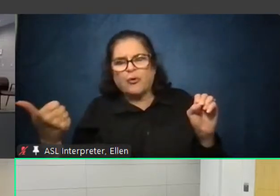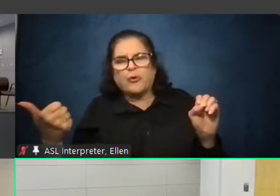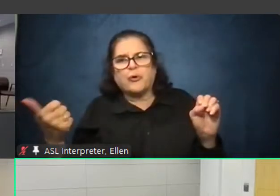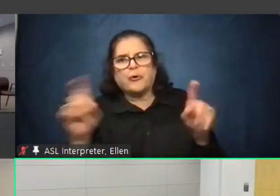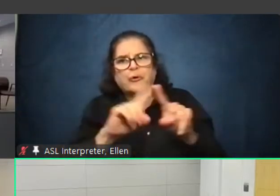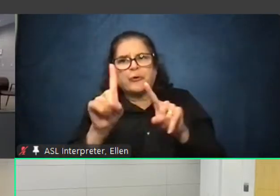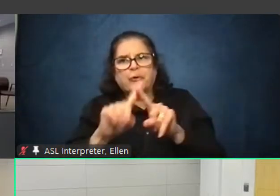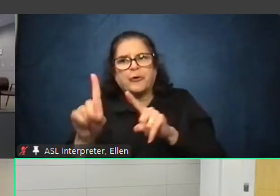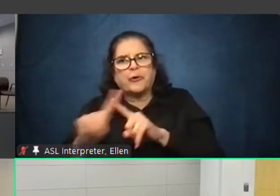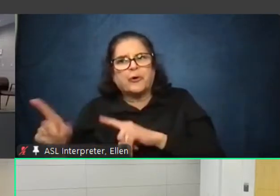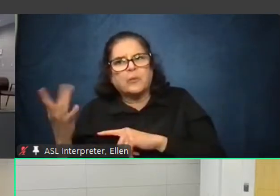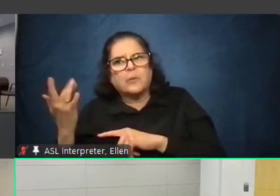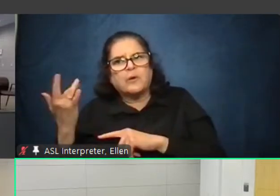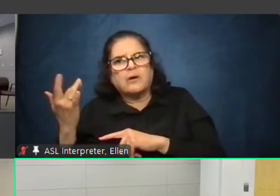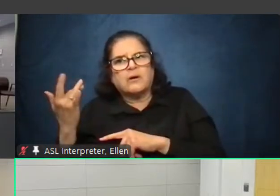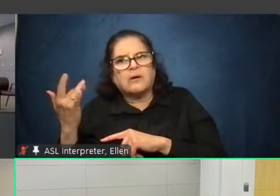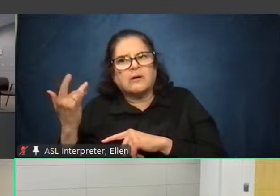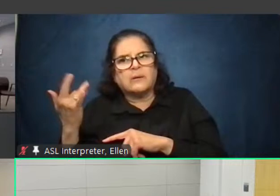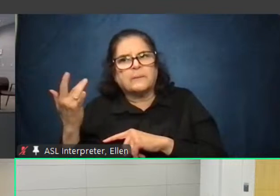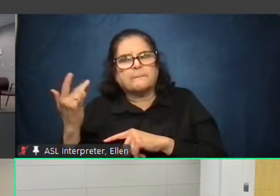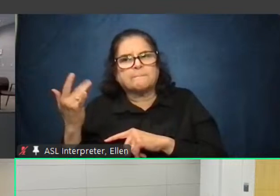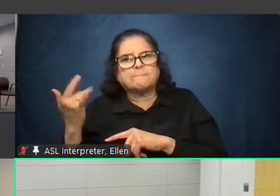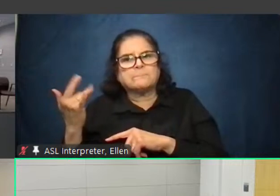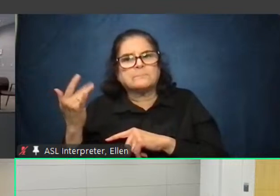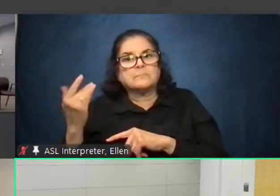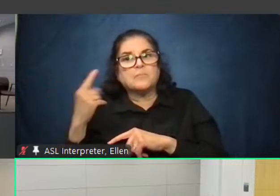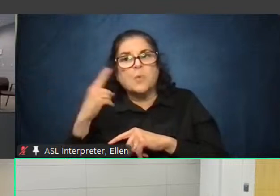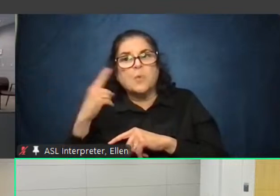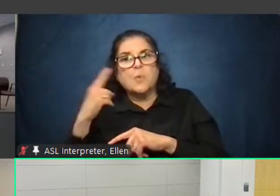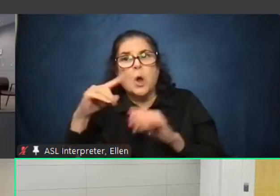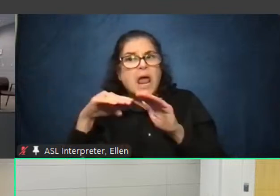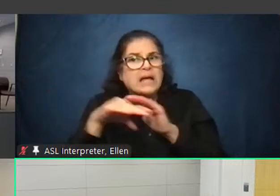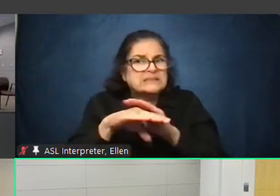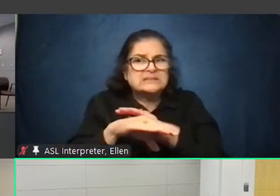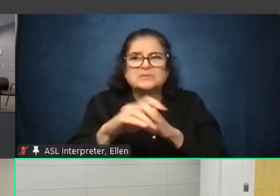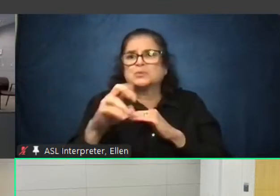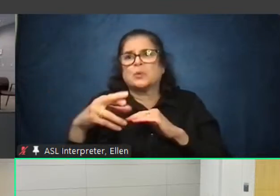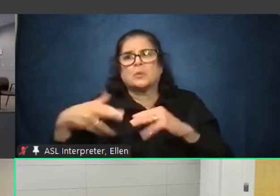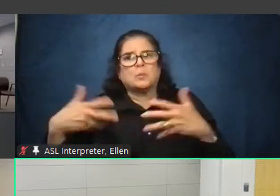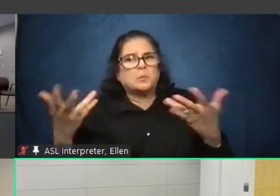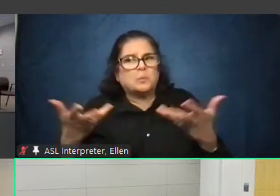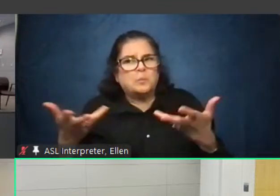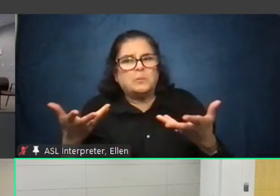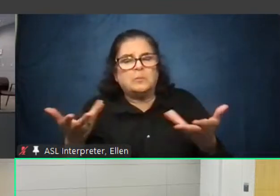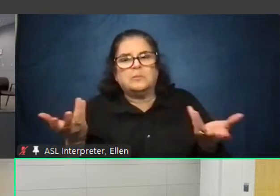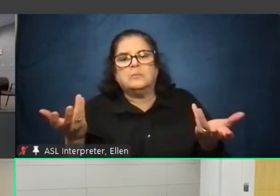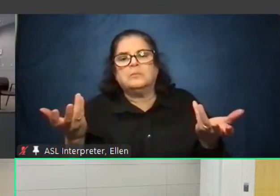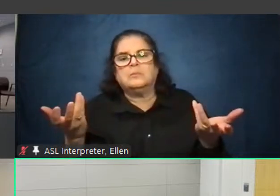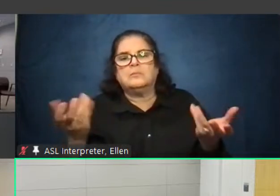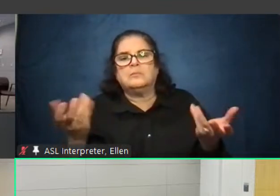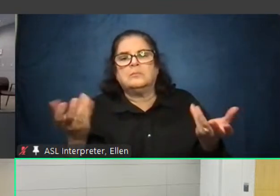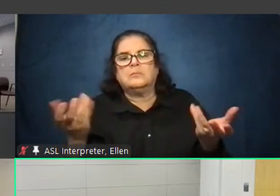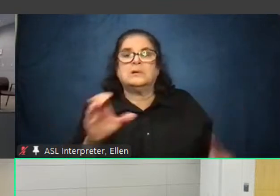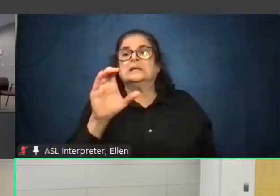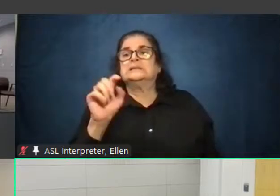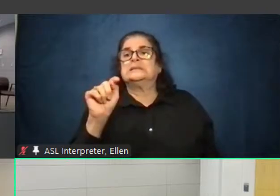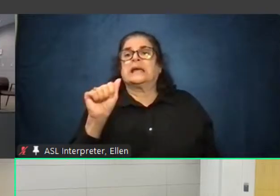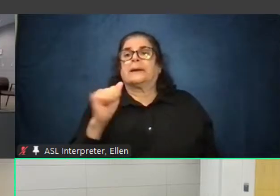like accessibility reasons or just a CTA thing? I don't know.